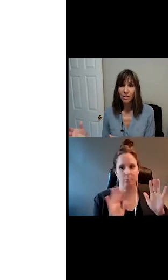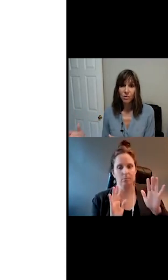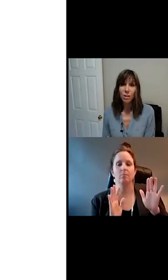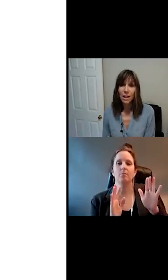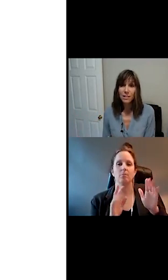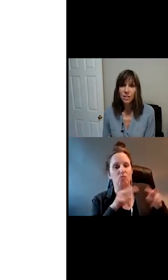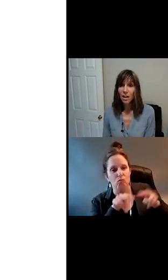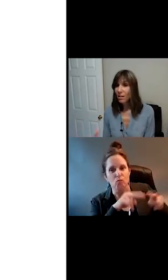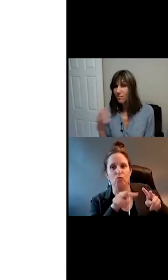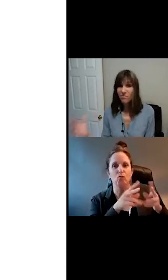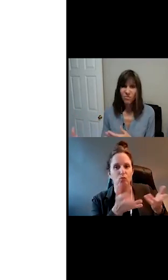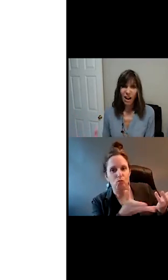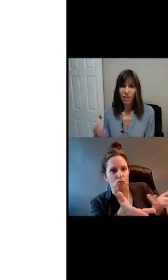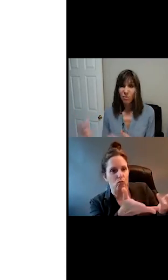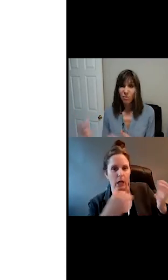are interacting with clients